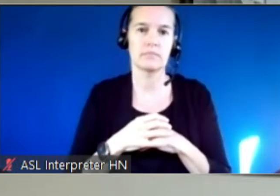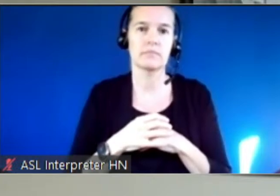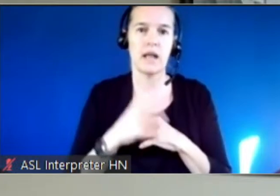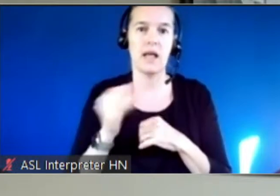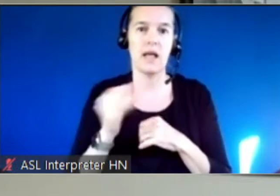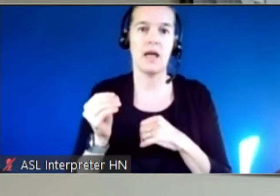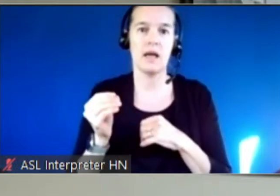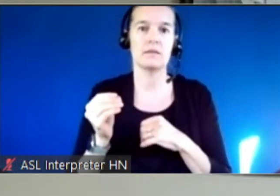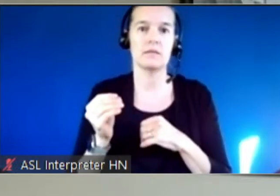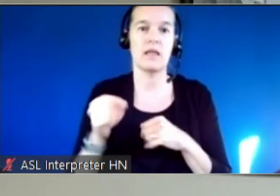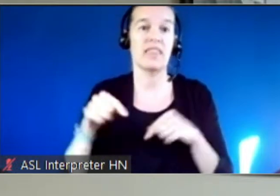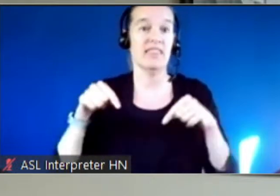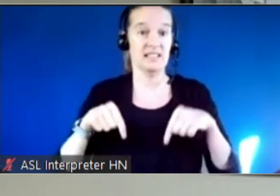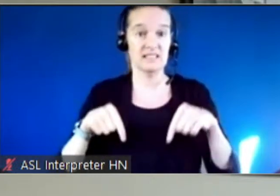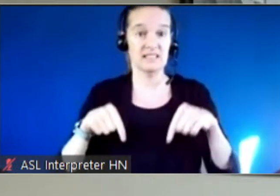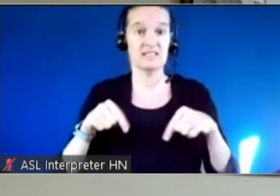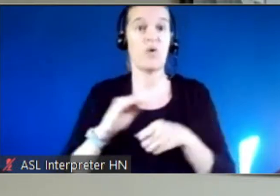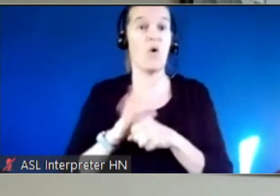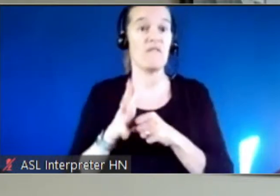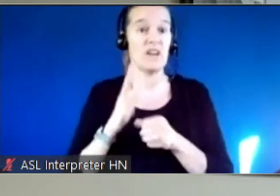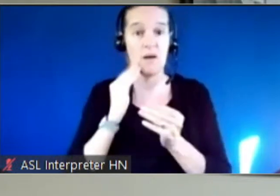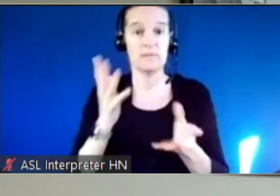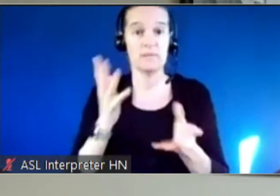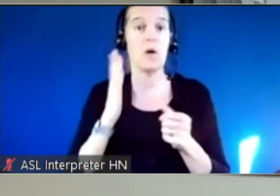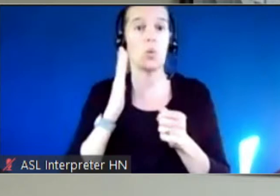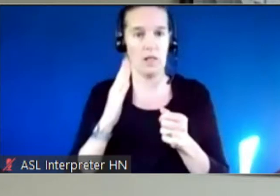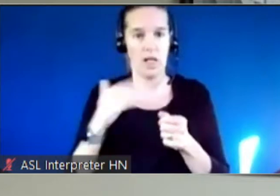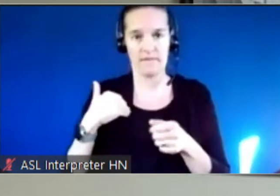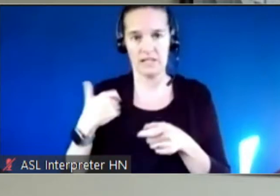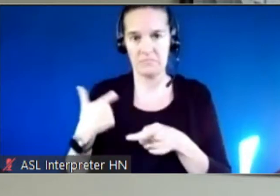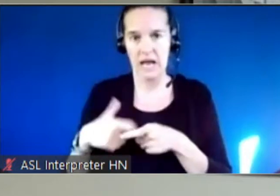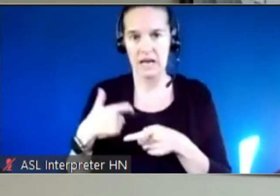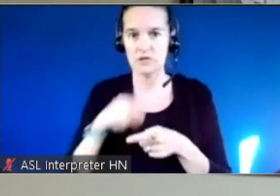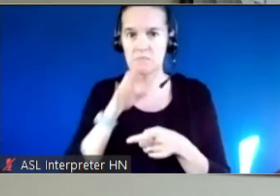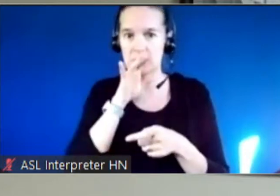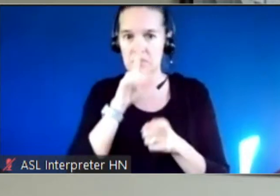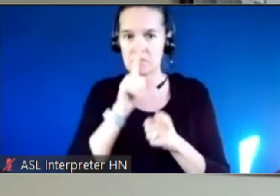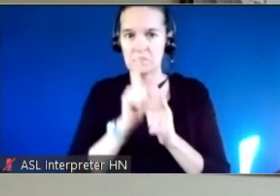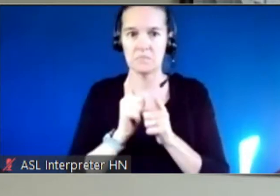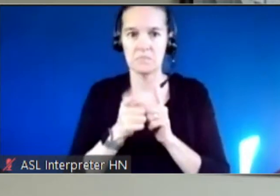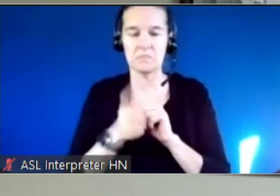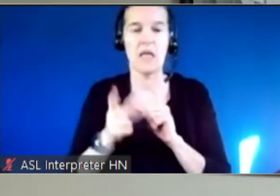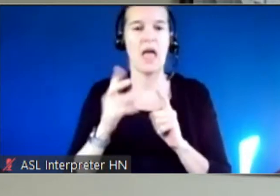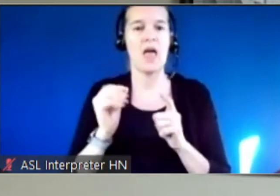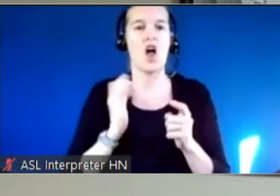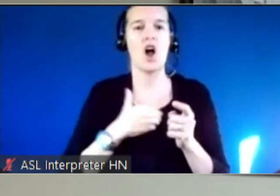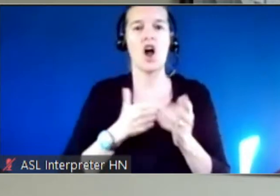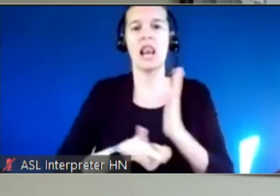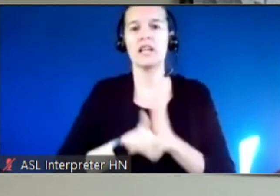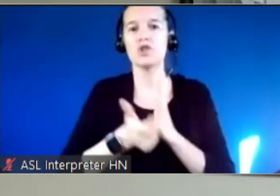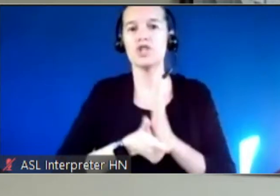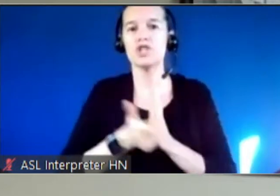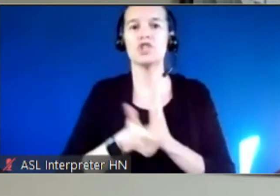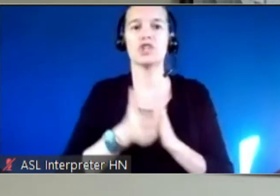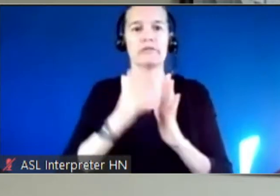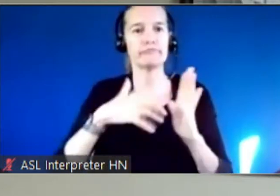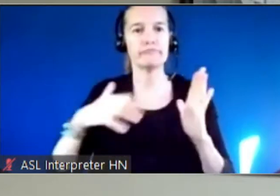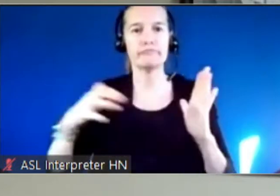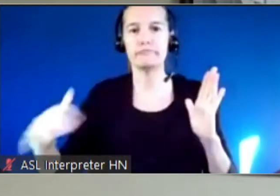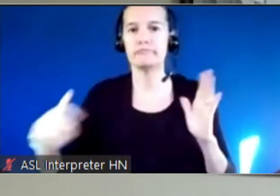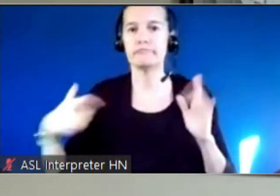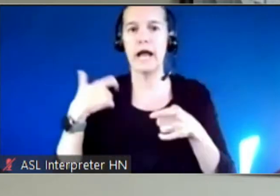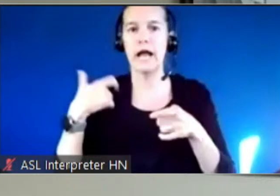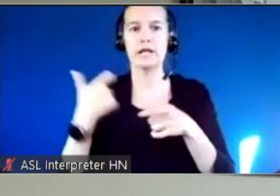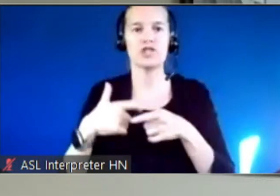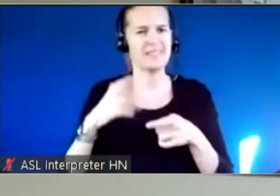event in Spanish, as well as our literature we put in Spanish. It is something that is developing. I would not say that it's